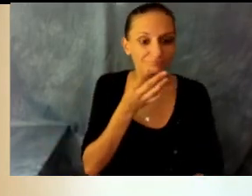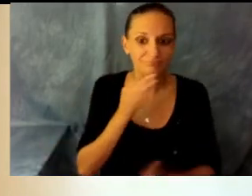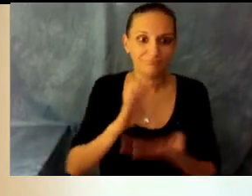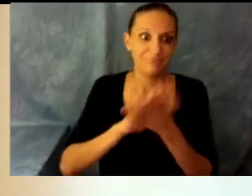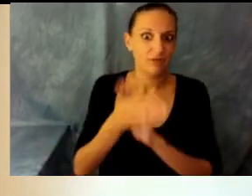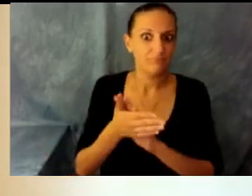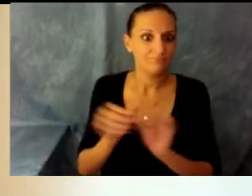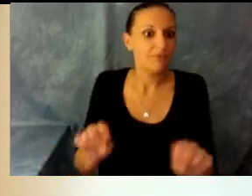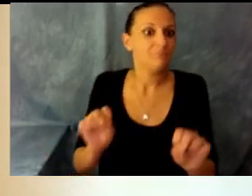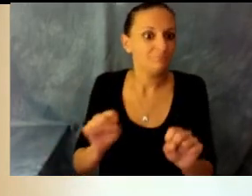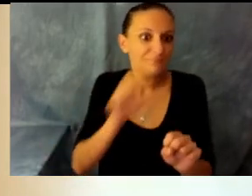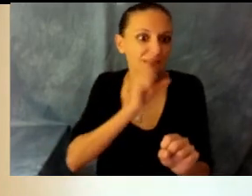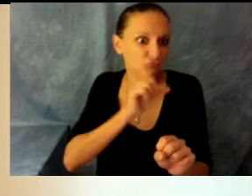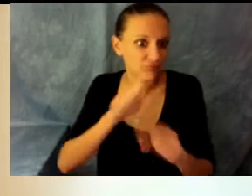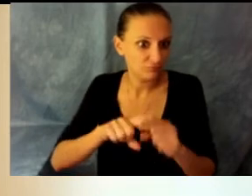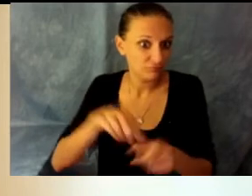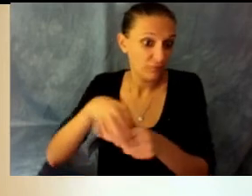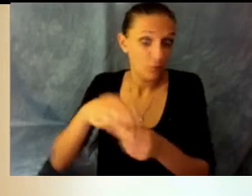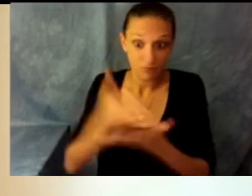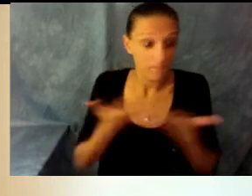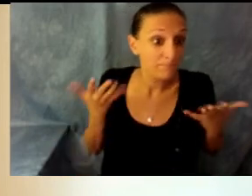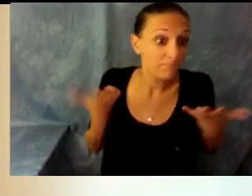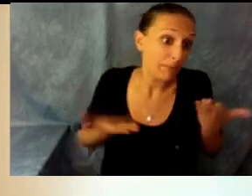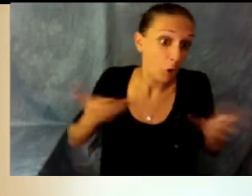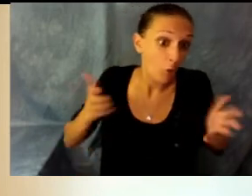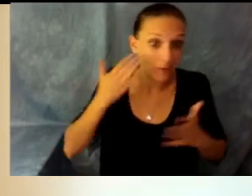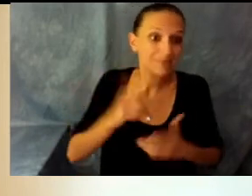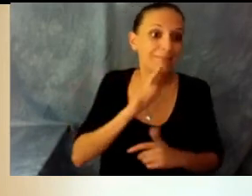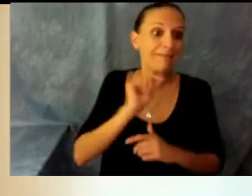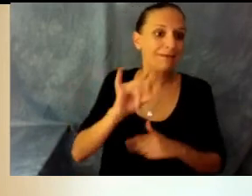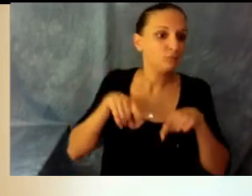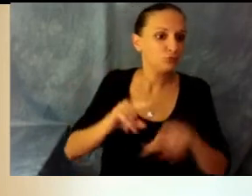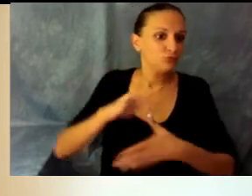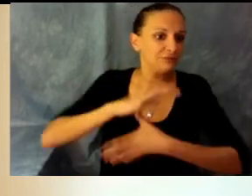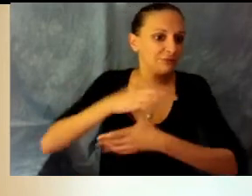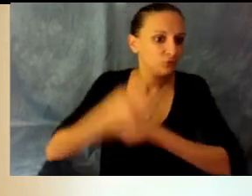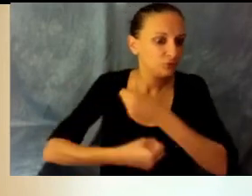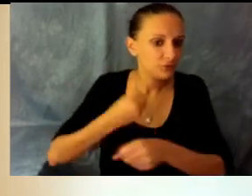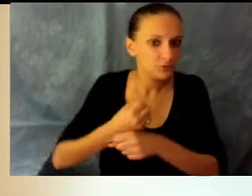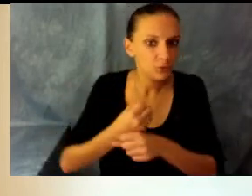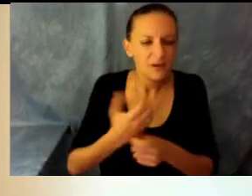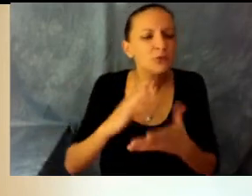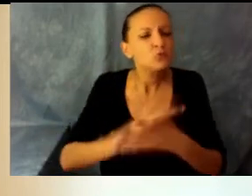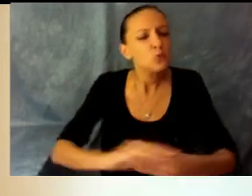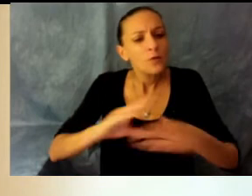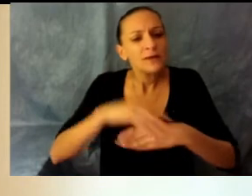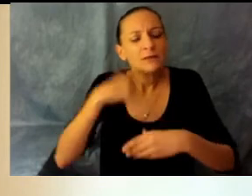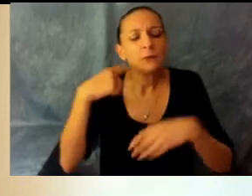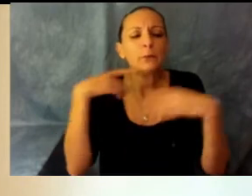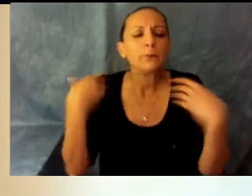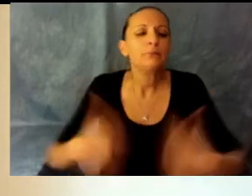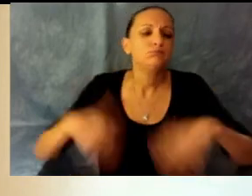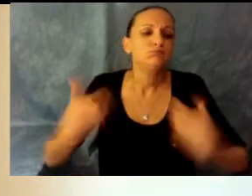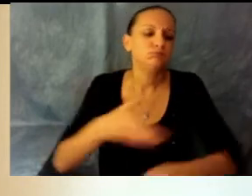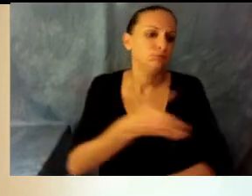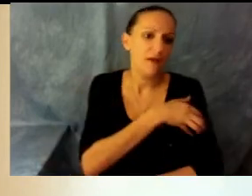eligible to vote. And some of them might already be because they turn 18 early in their senior year. storytelling is very, very powerful.